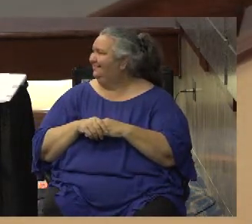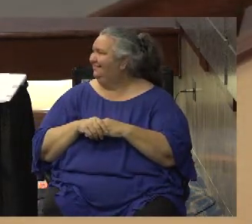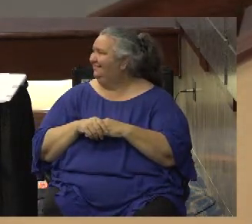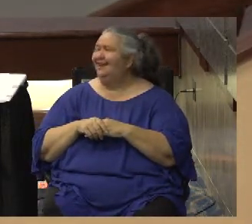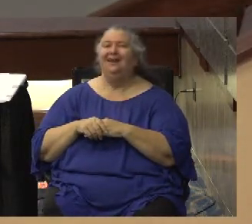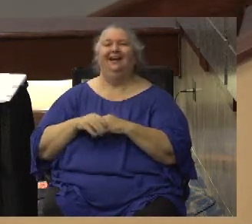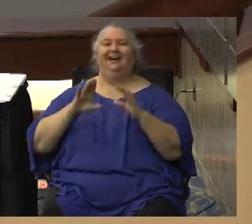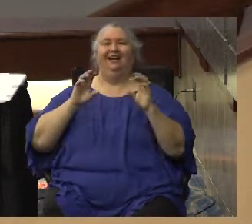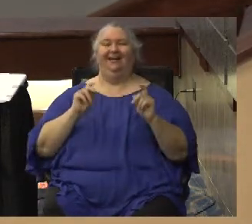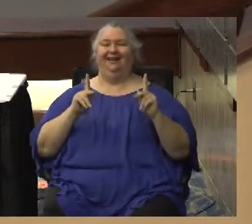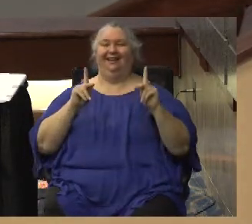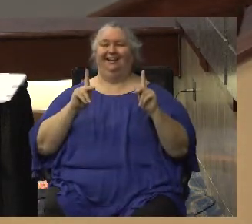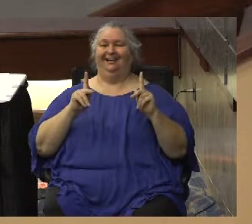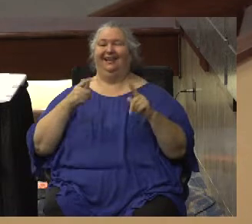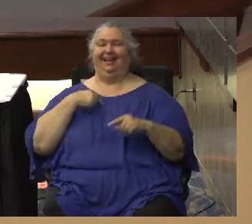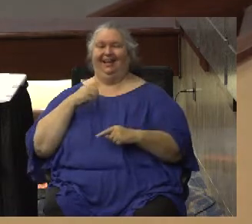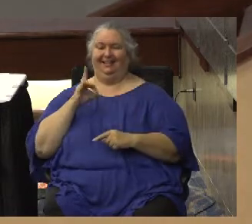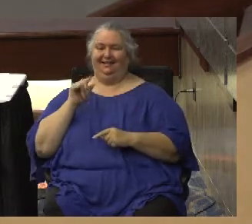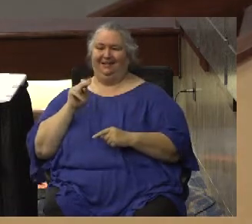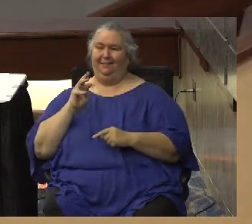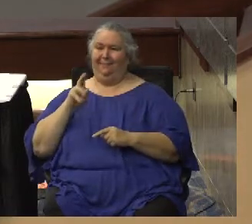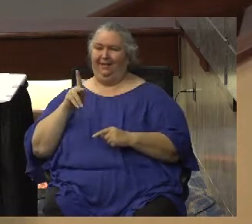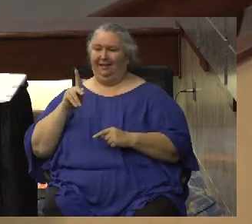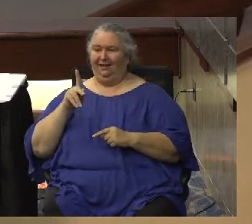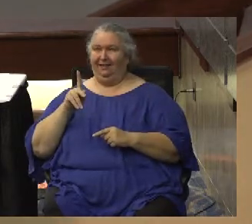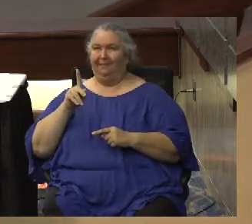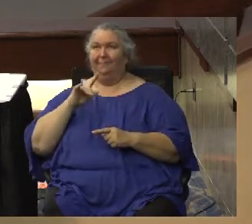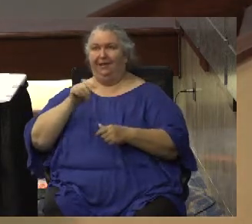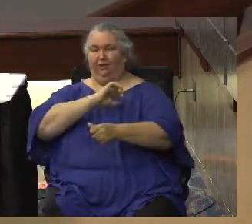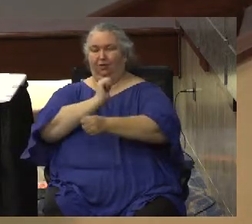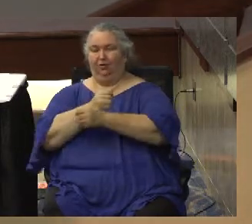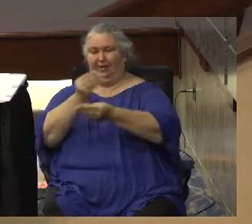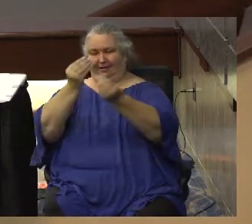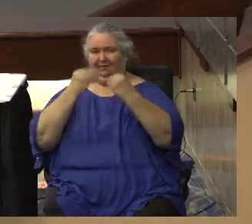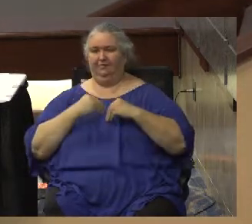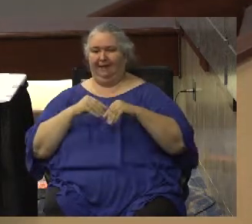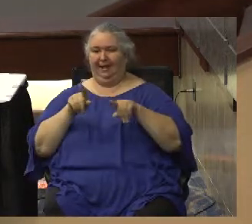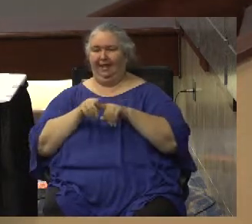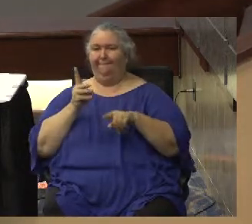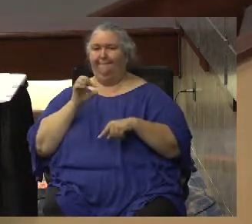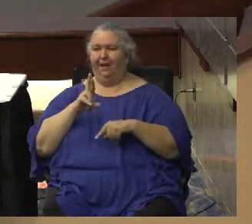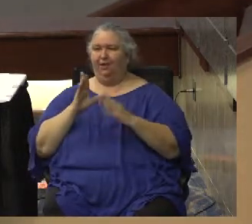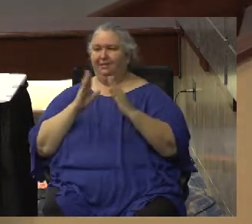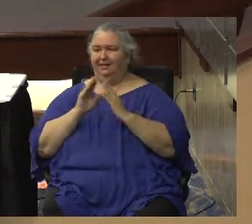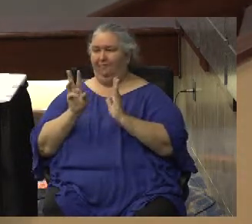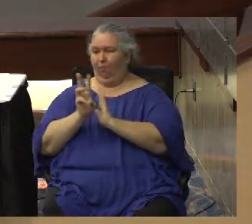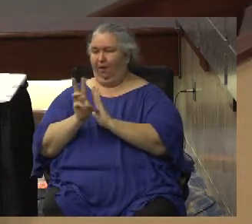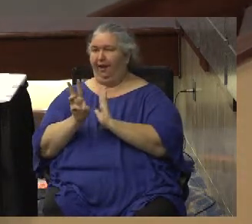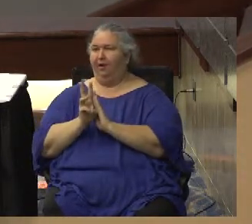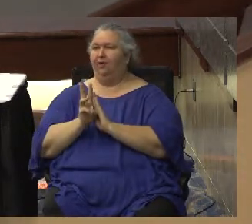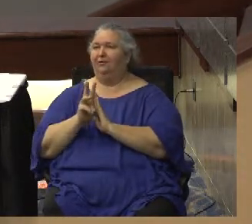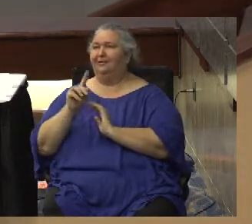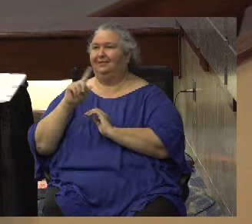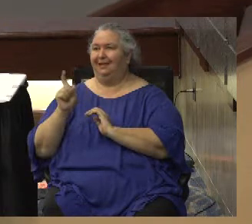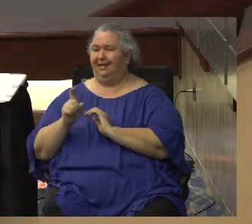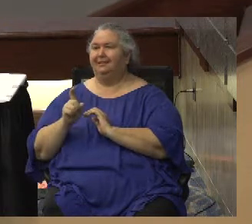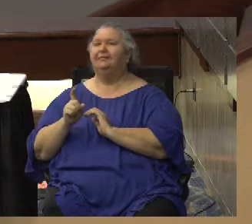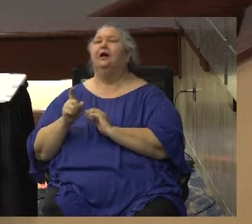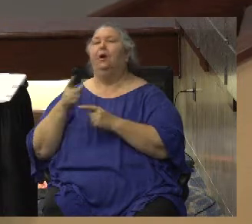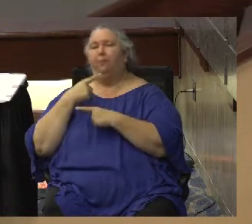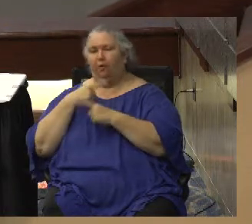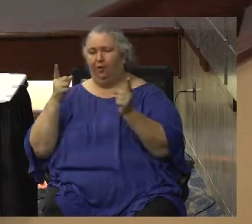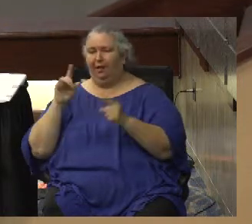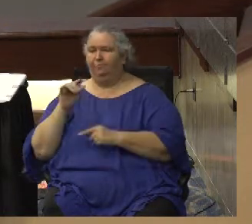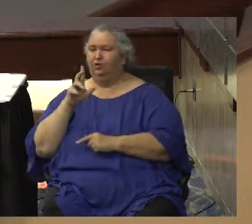All right, I, Dylan Meek, by the virtue of the authority vested in me as mayor of the city of Waco, Texas, do hereby proclaim